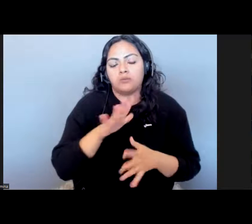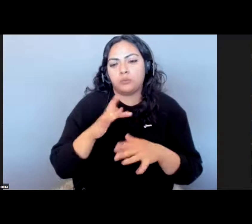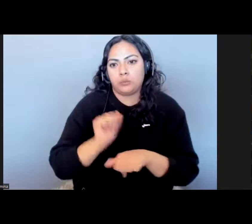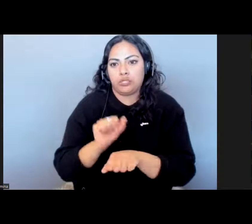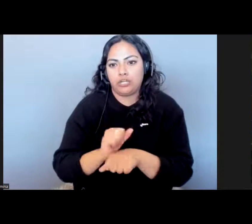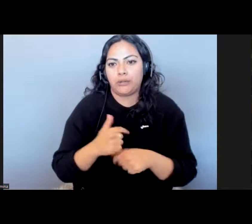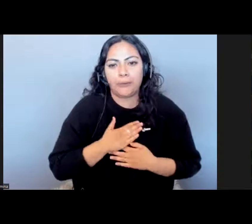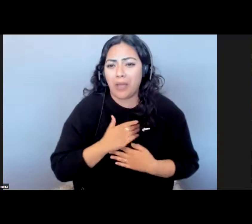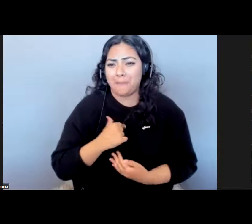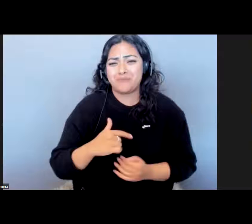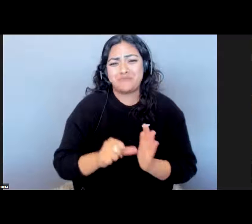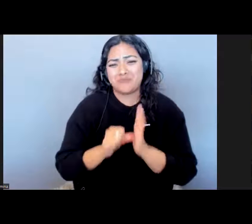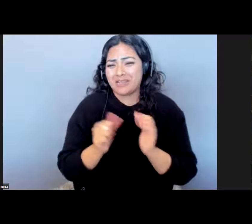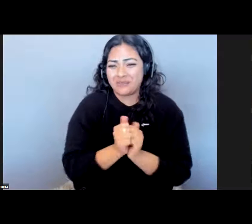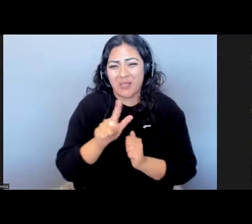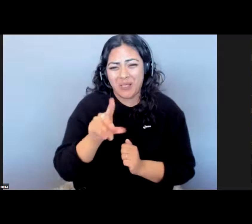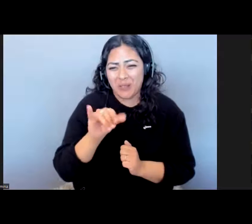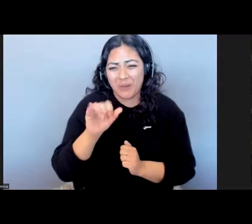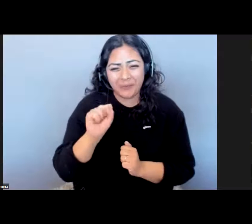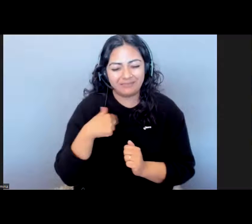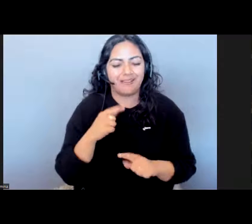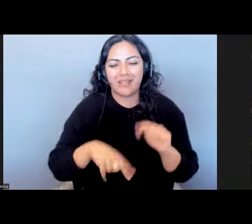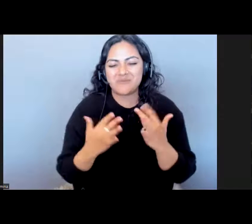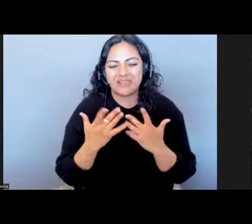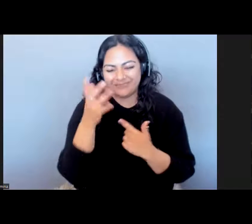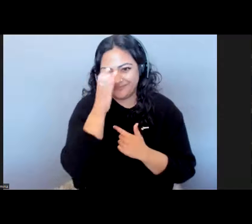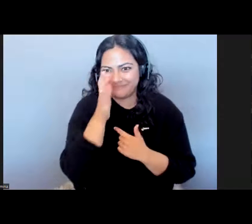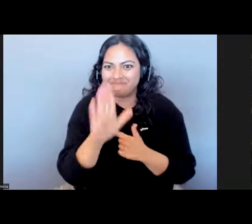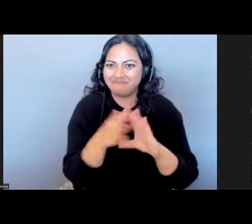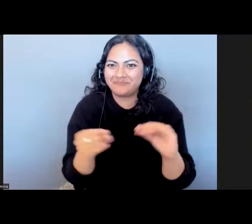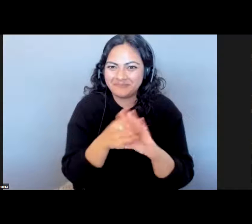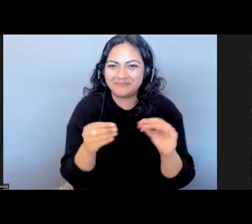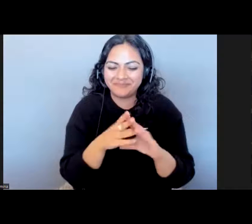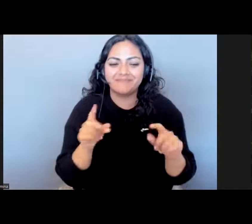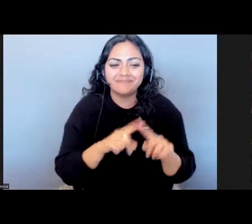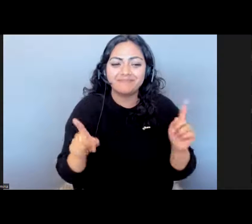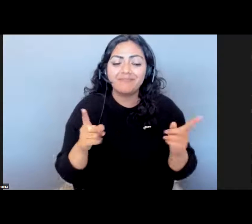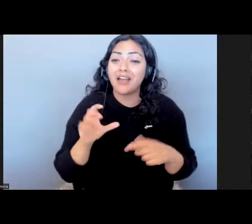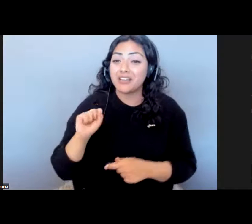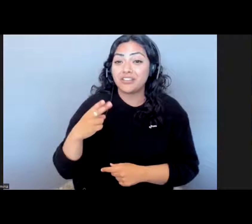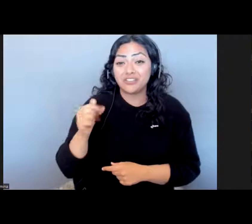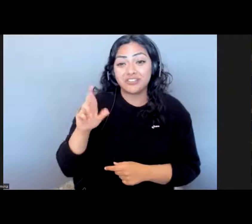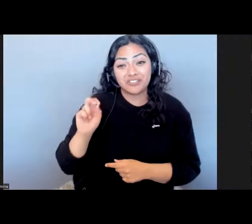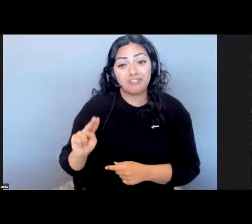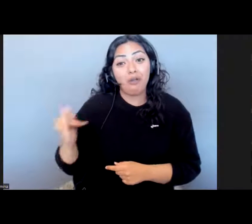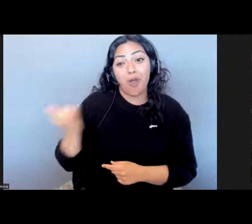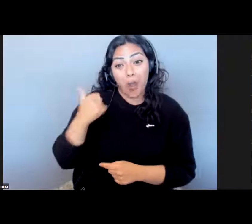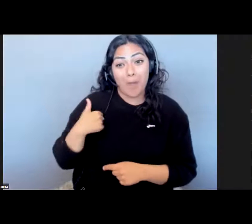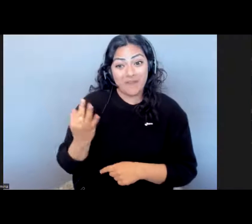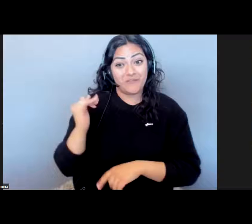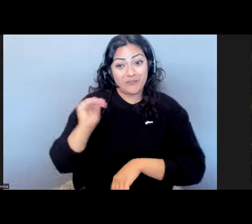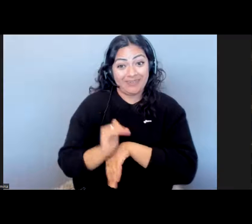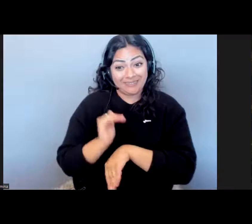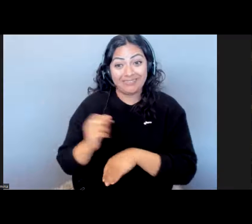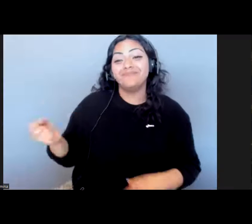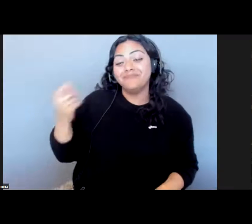with Lois. I can't wait to hear what she has to say. Is that Sharon called me on a Friday night and she talked to me about